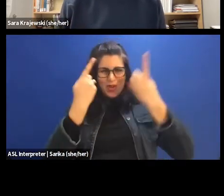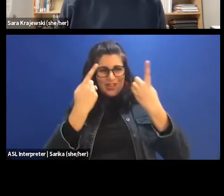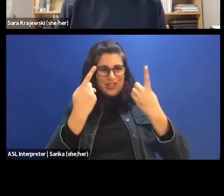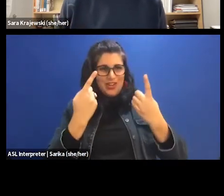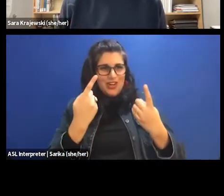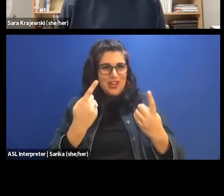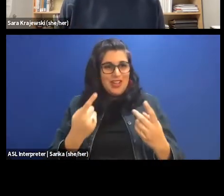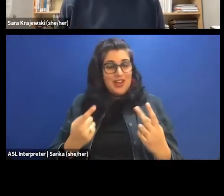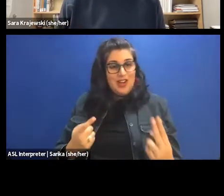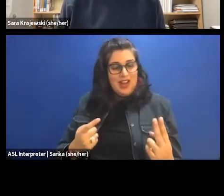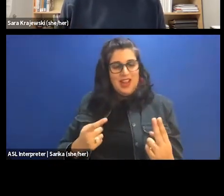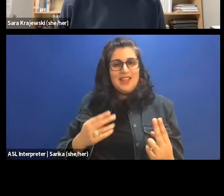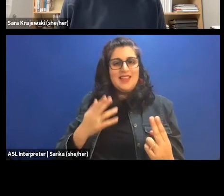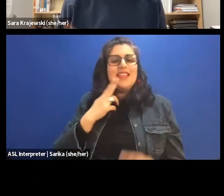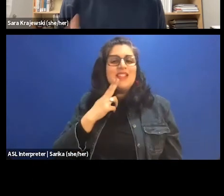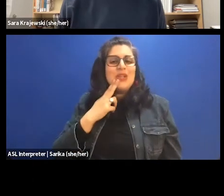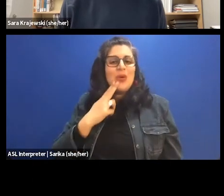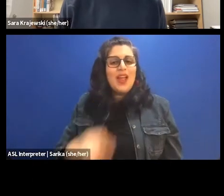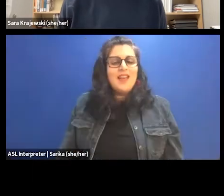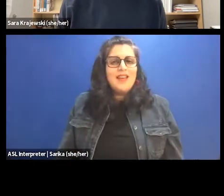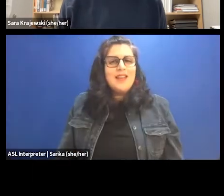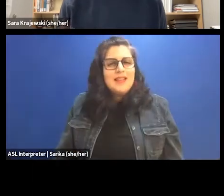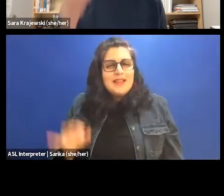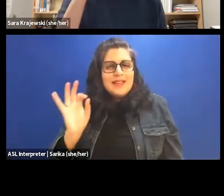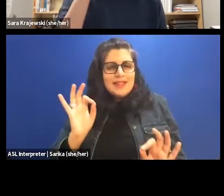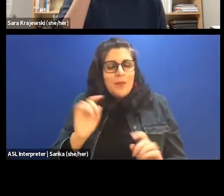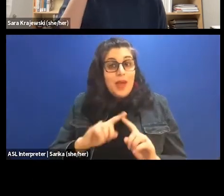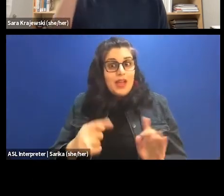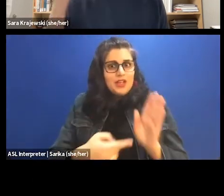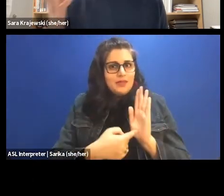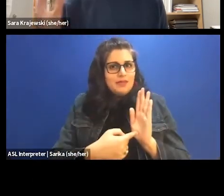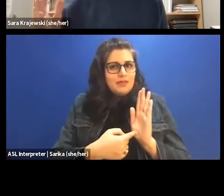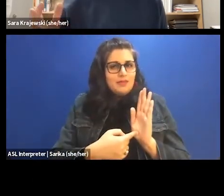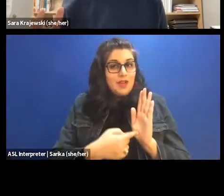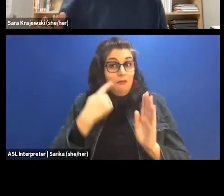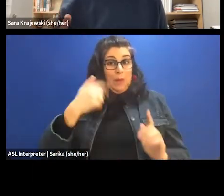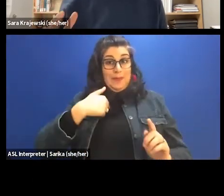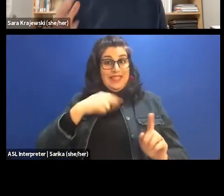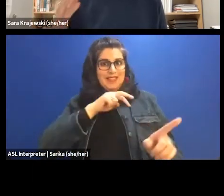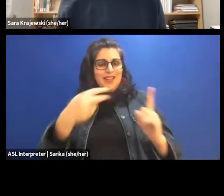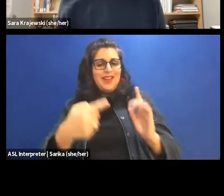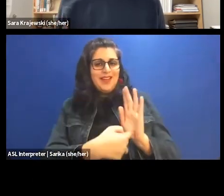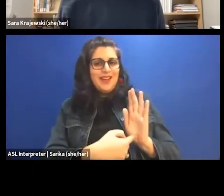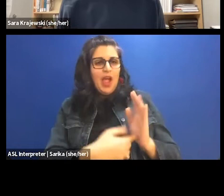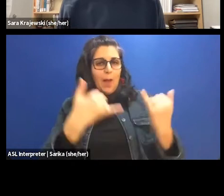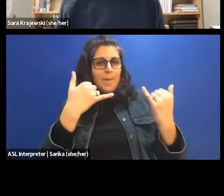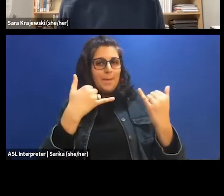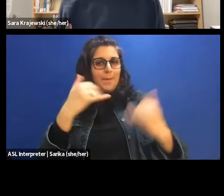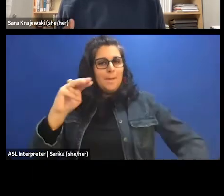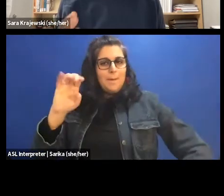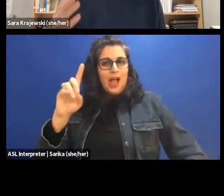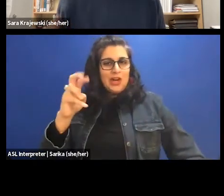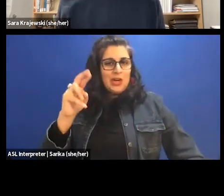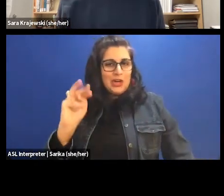her hand. It's a tiny detail, but to me, it suggests a modern woman, maybe one drawn